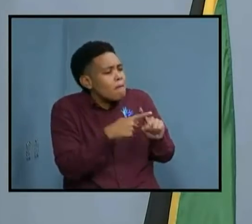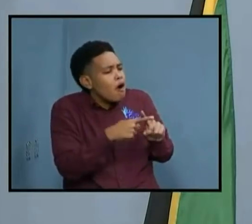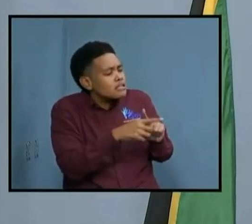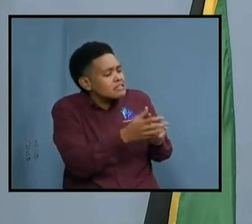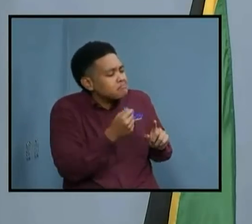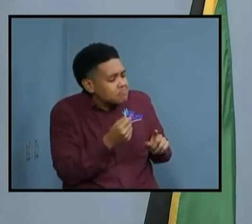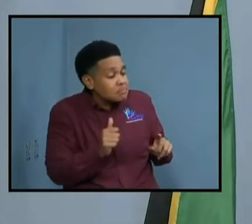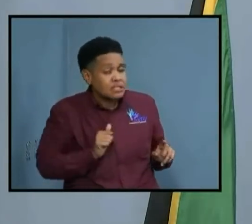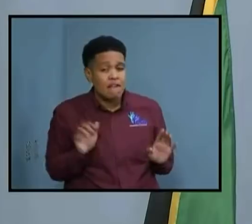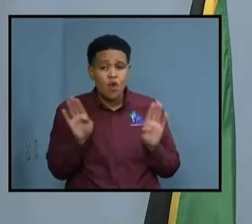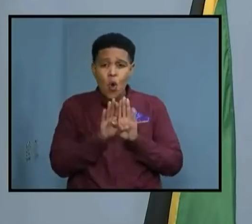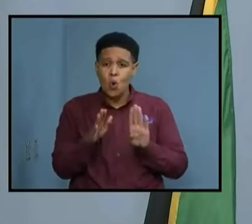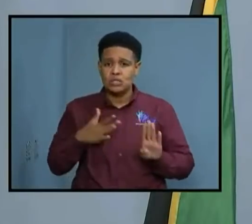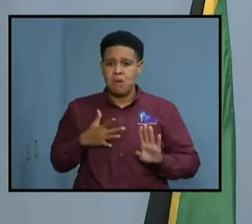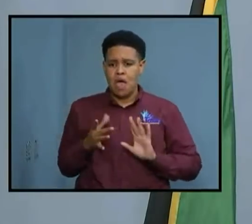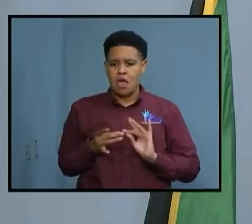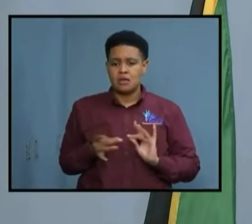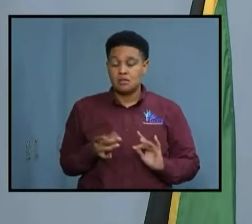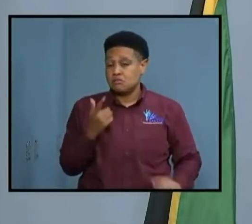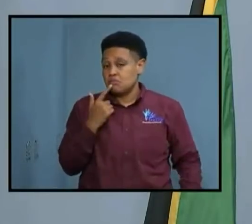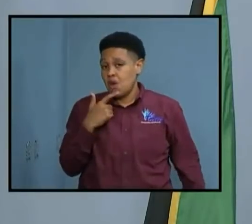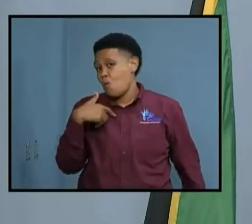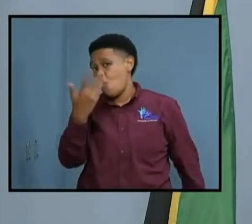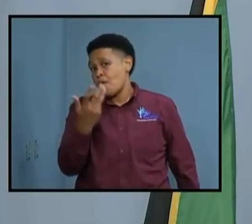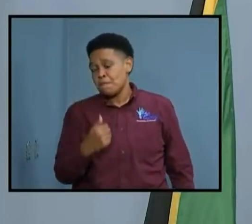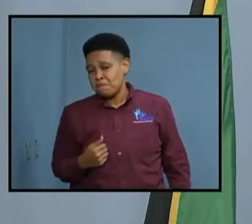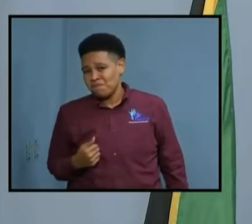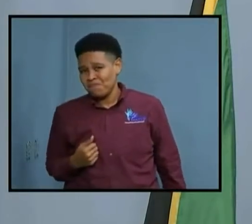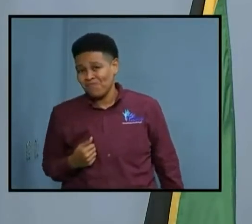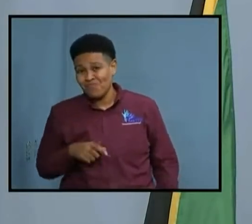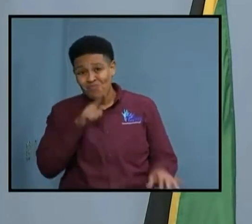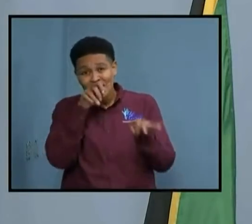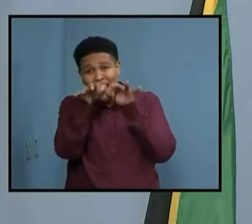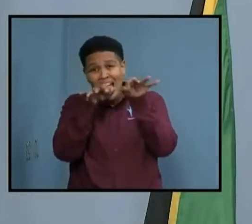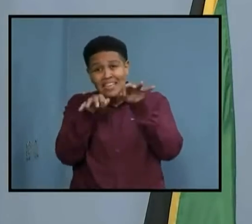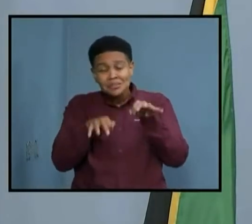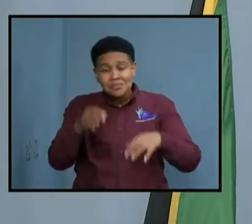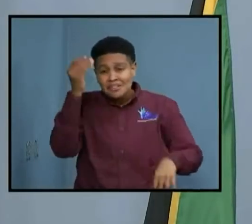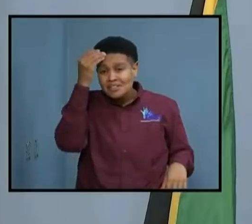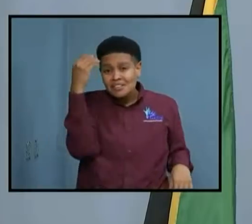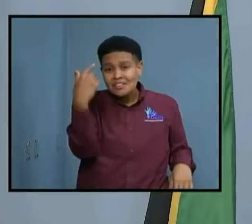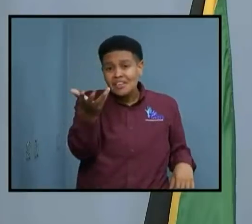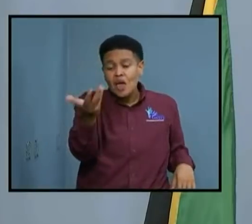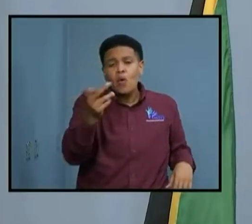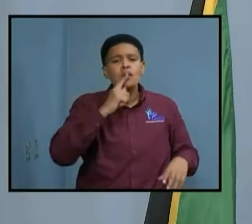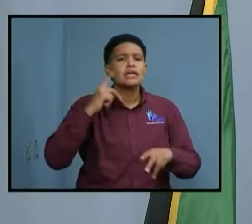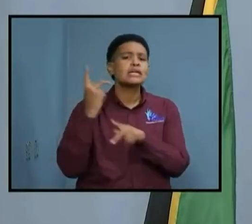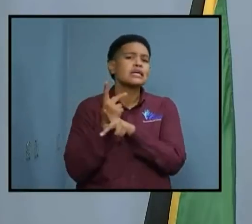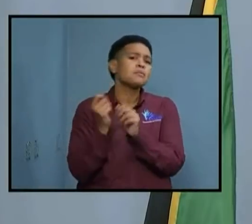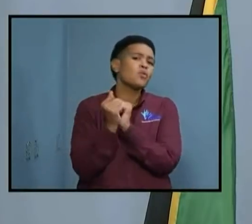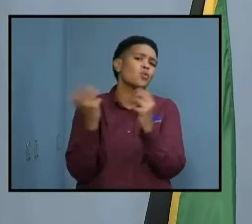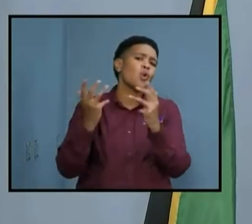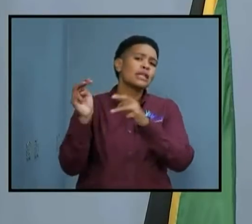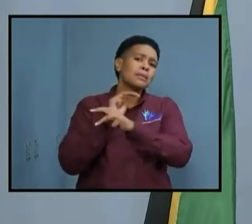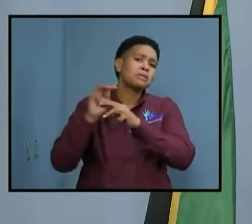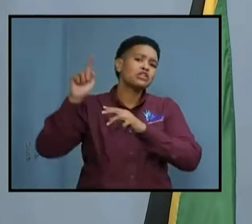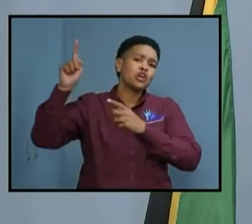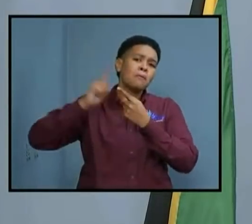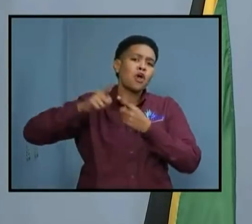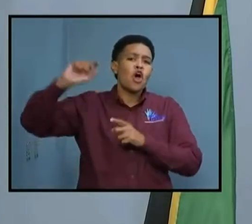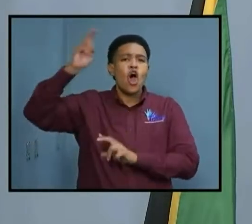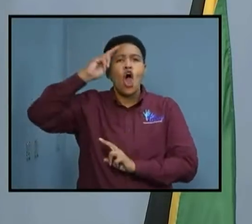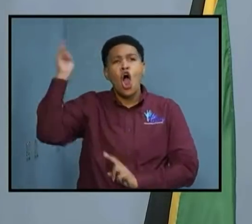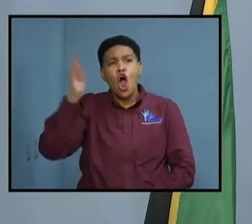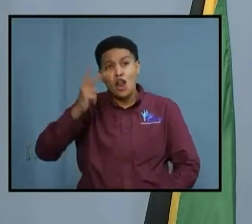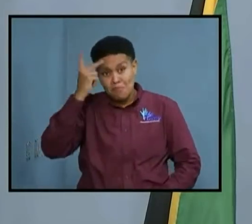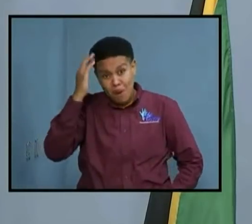I close my section by just outlining that in keeping with what the ministry and the Honorable Prime